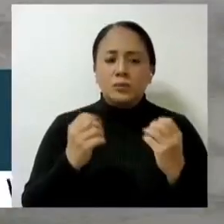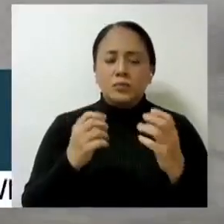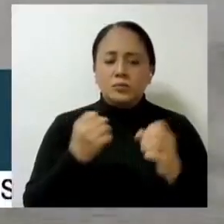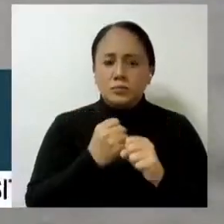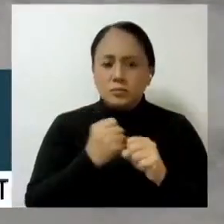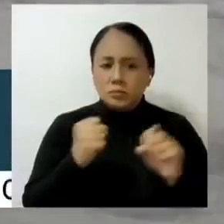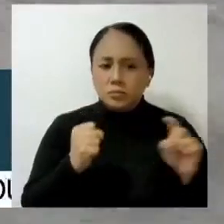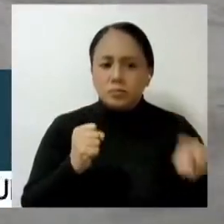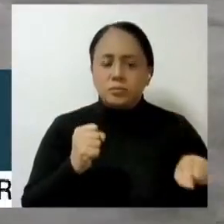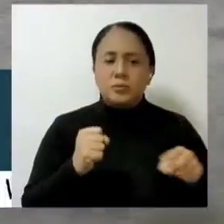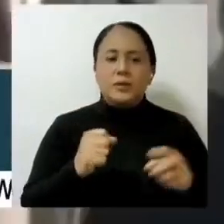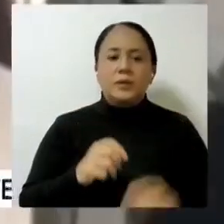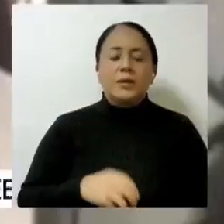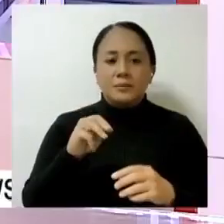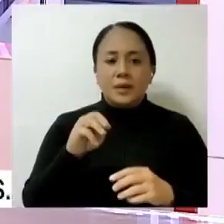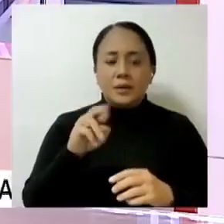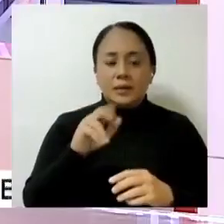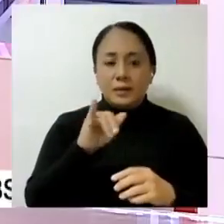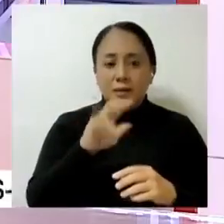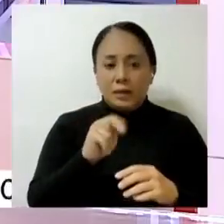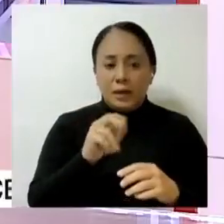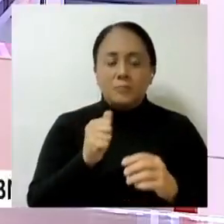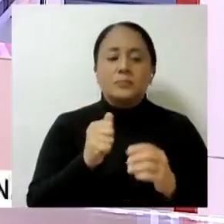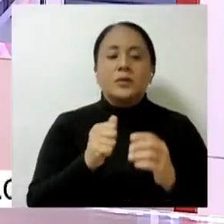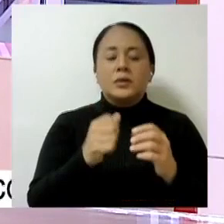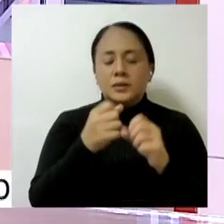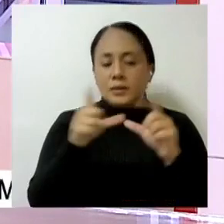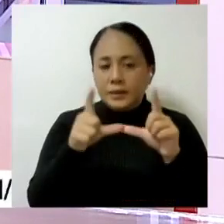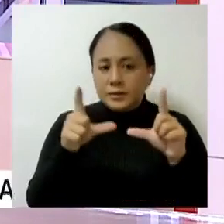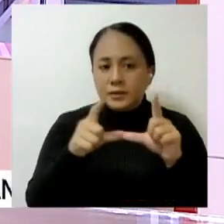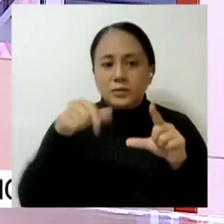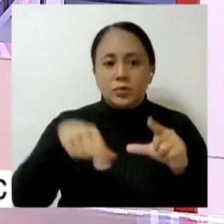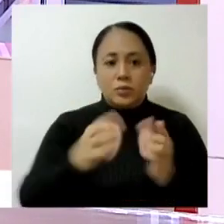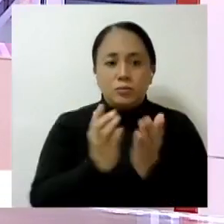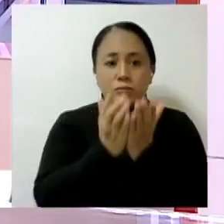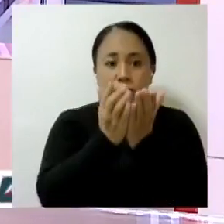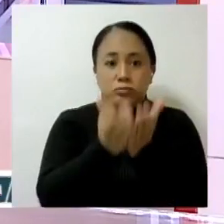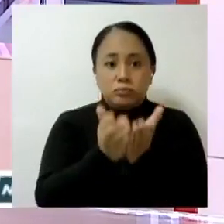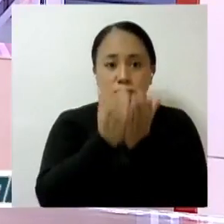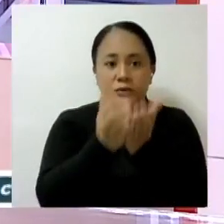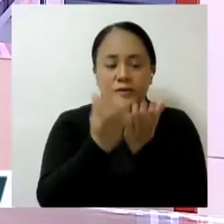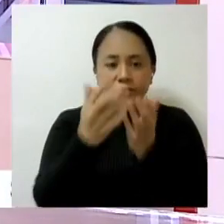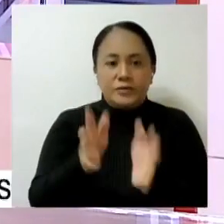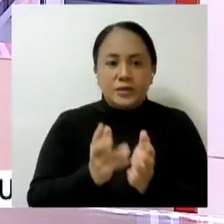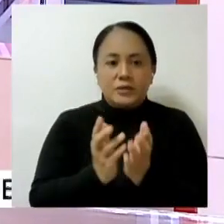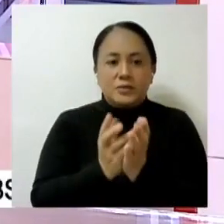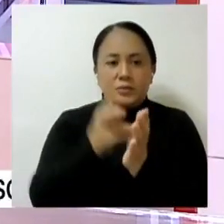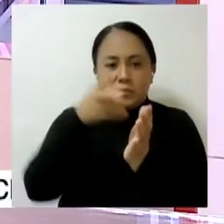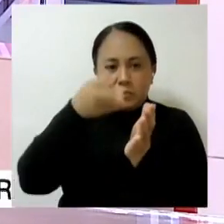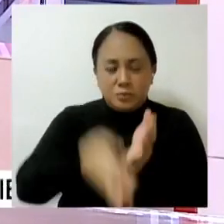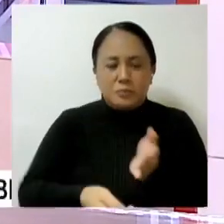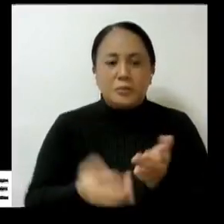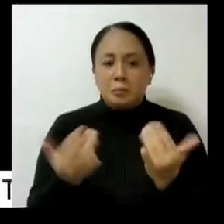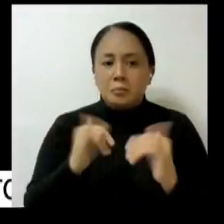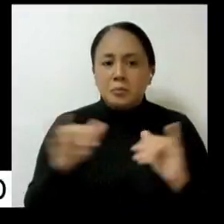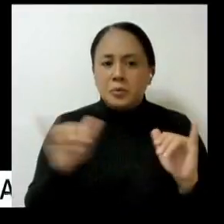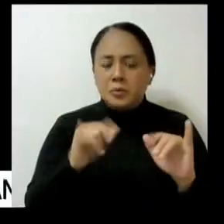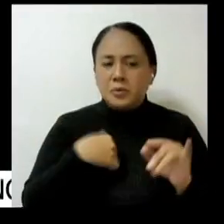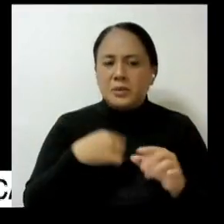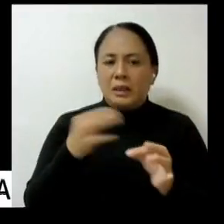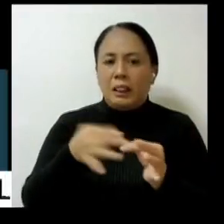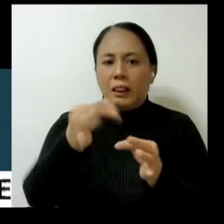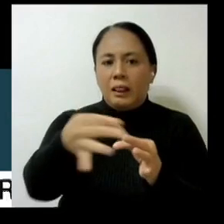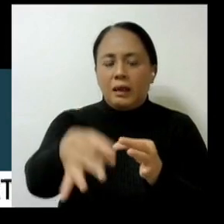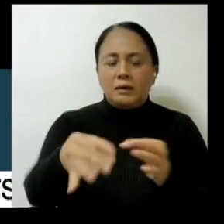the capsized vessel. A survivor claims the delayed response of rescue teams is among the reasons many died in the